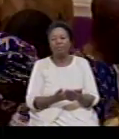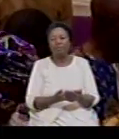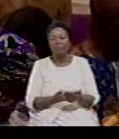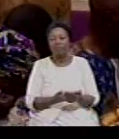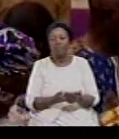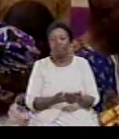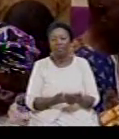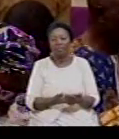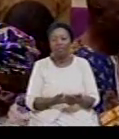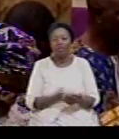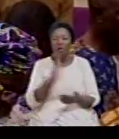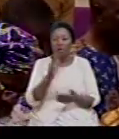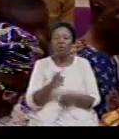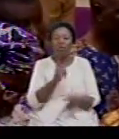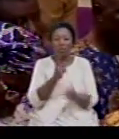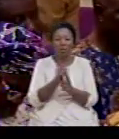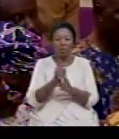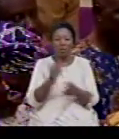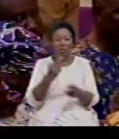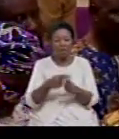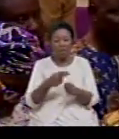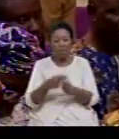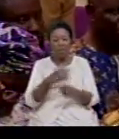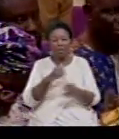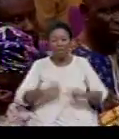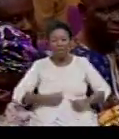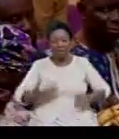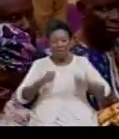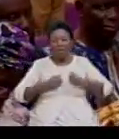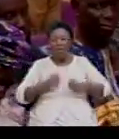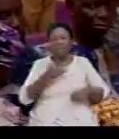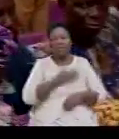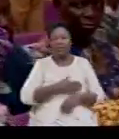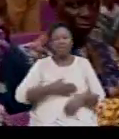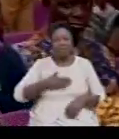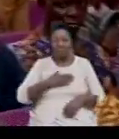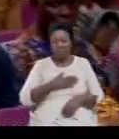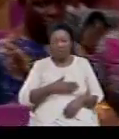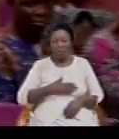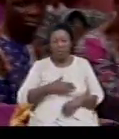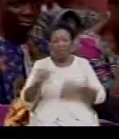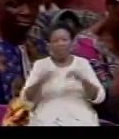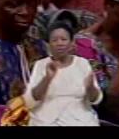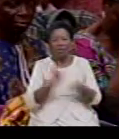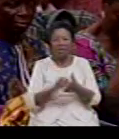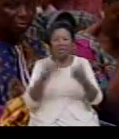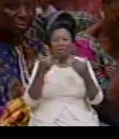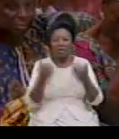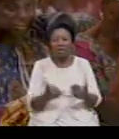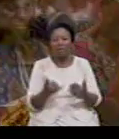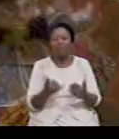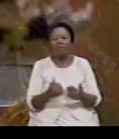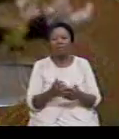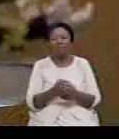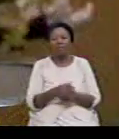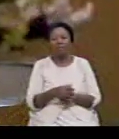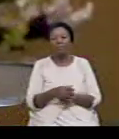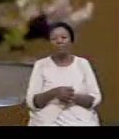Your correct name, your address. Please do that now.